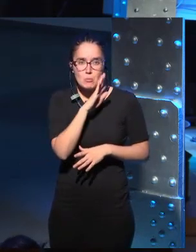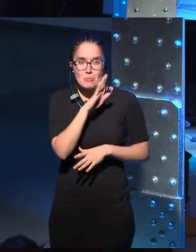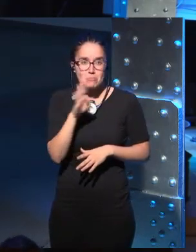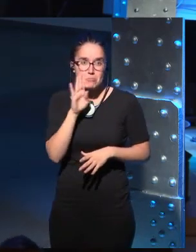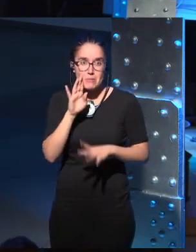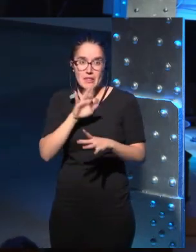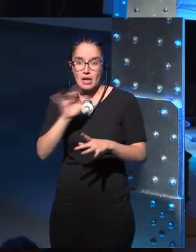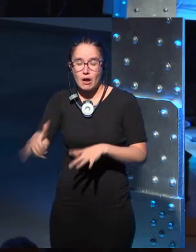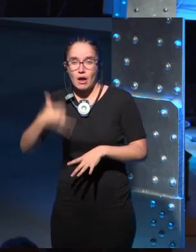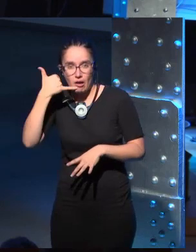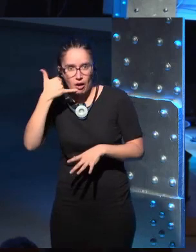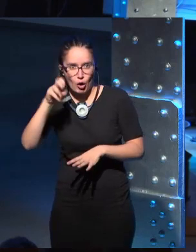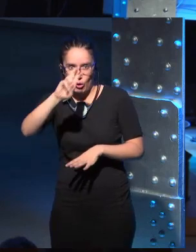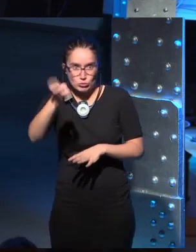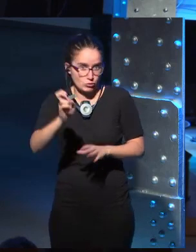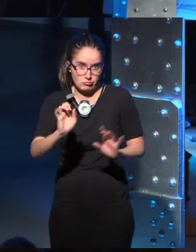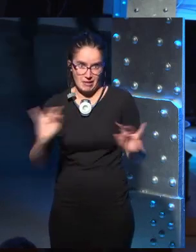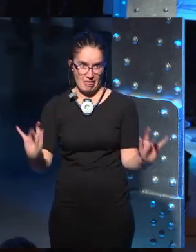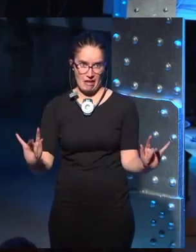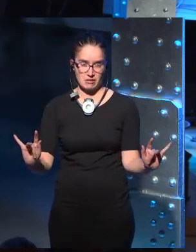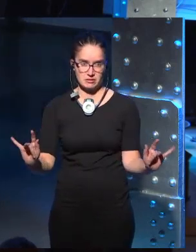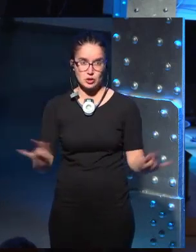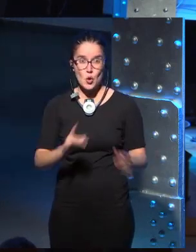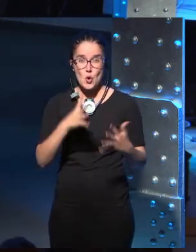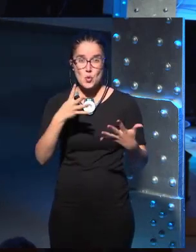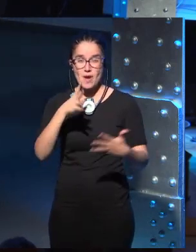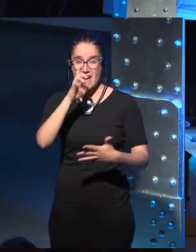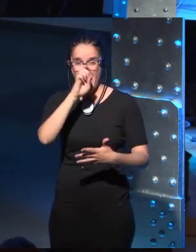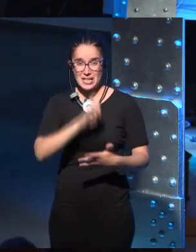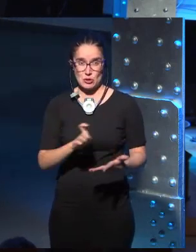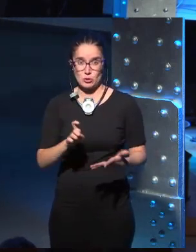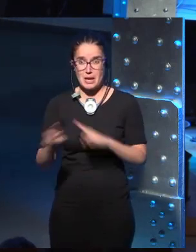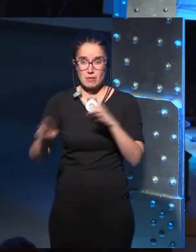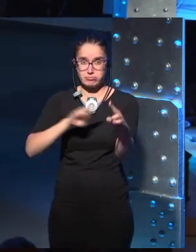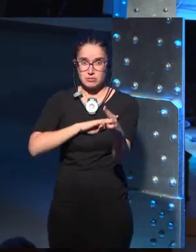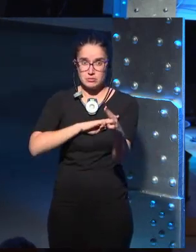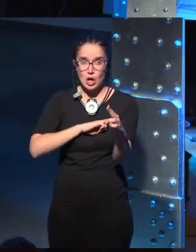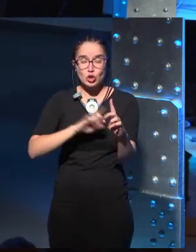so 9 years to get the answer back, just to know where this